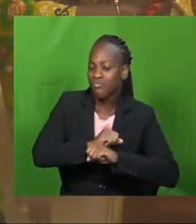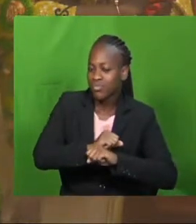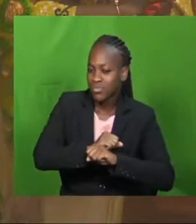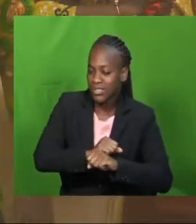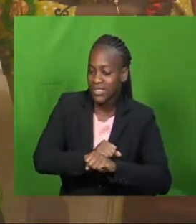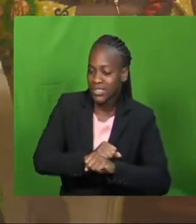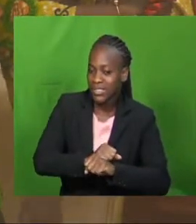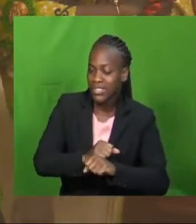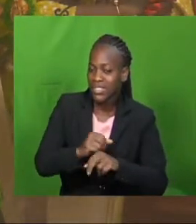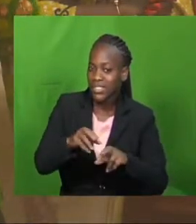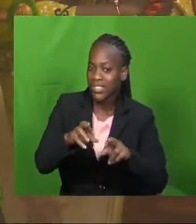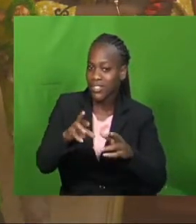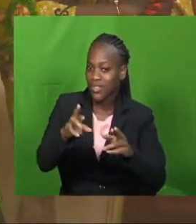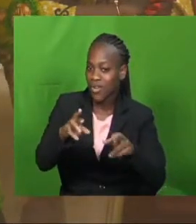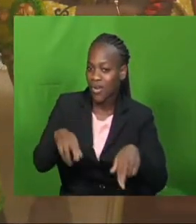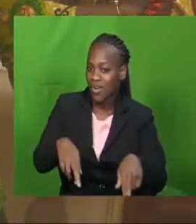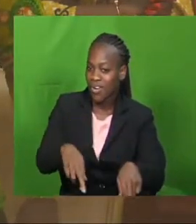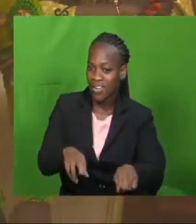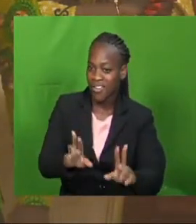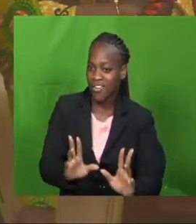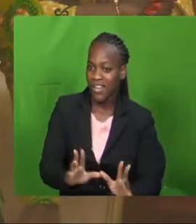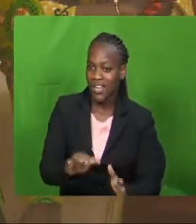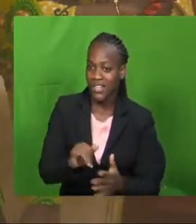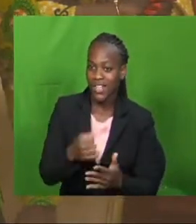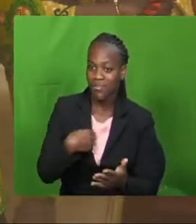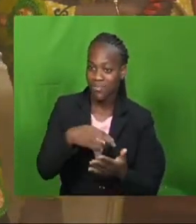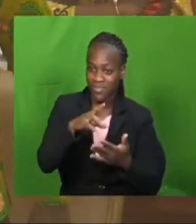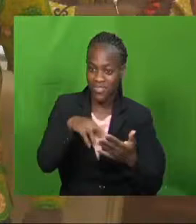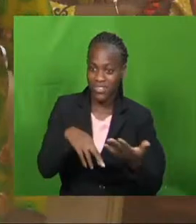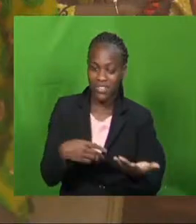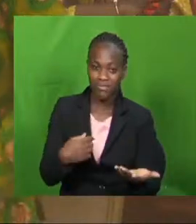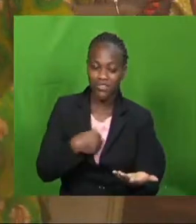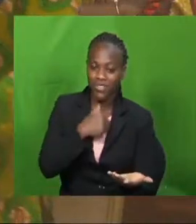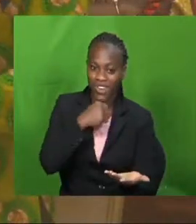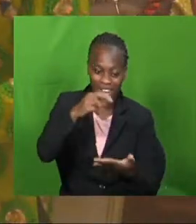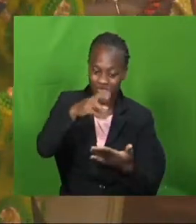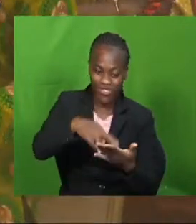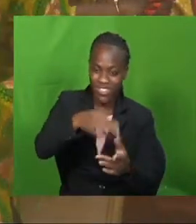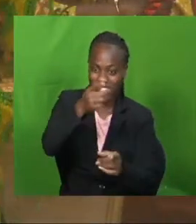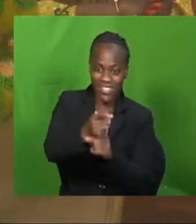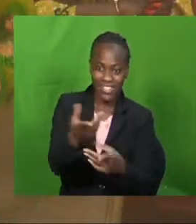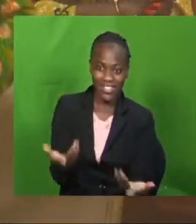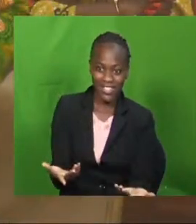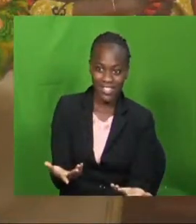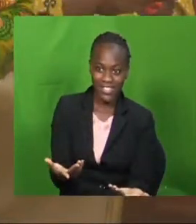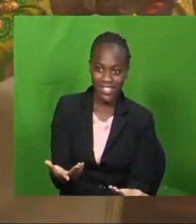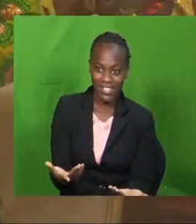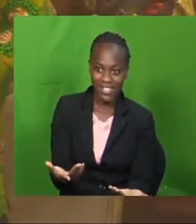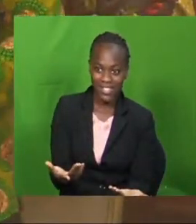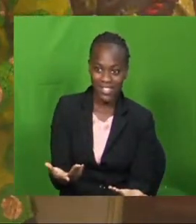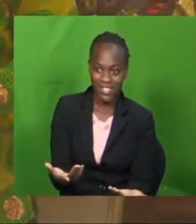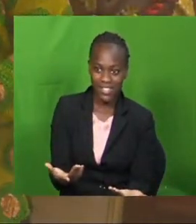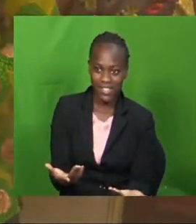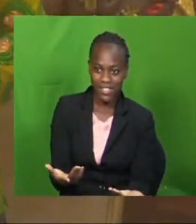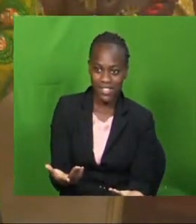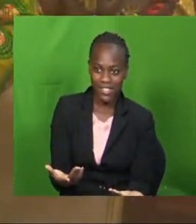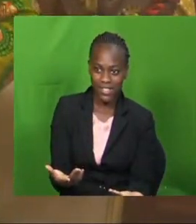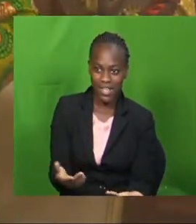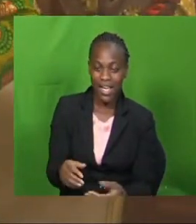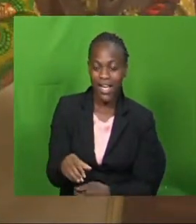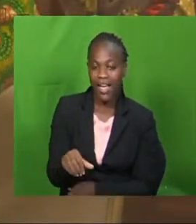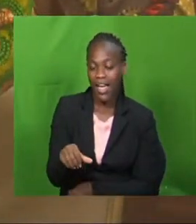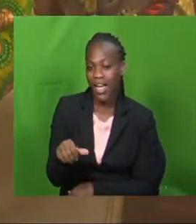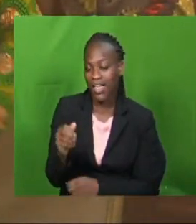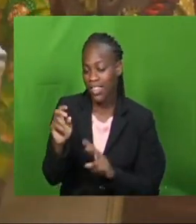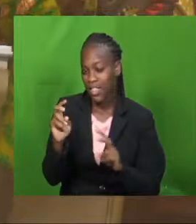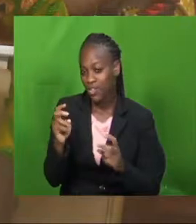to. That's what I'm speaking to. I don't like reading the report. Mr. Speaker, another key observation we observed